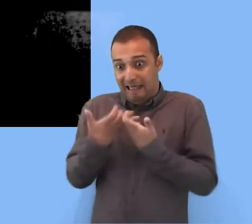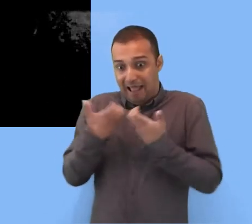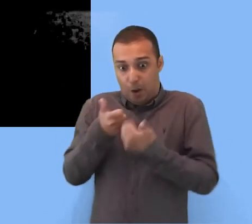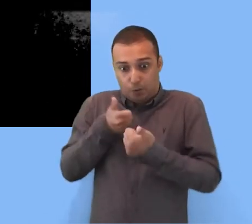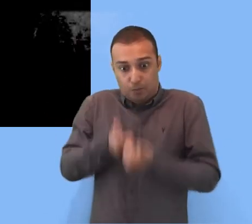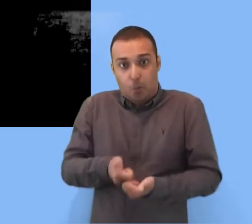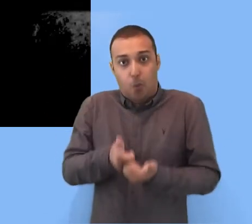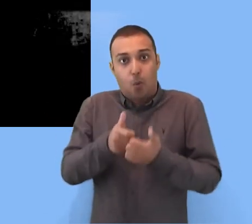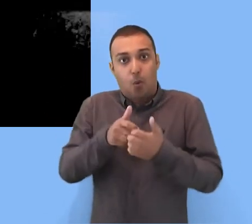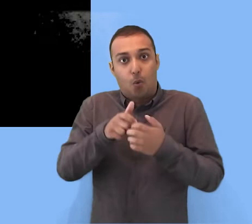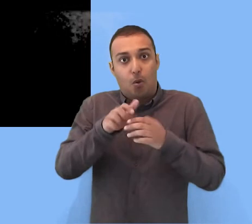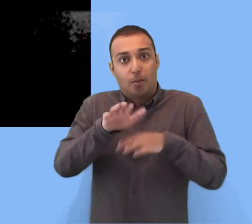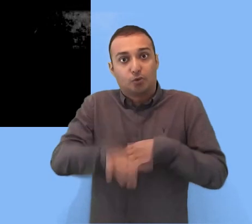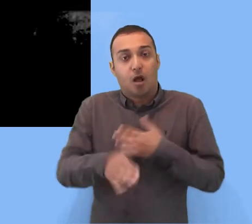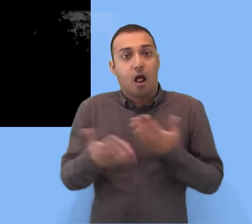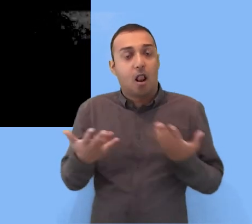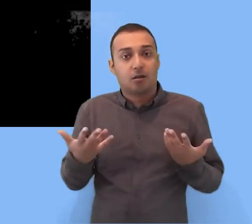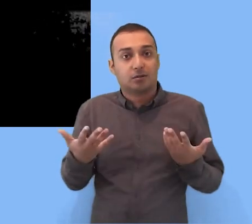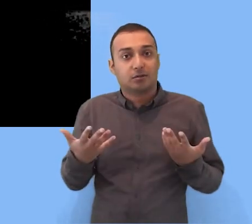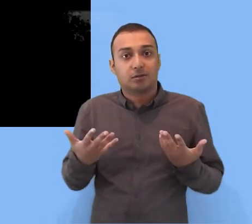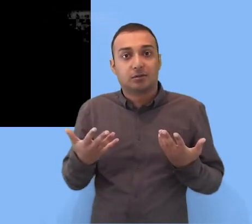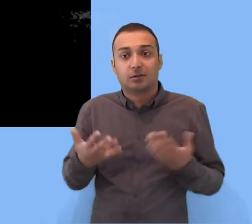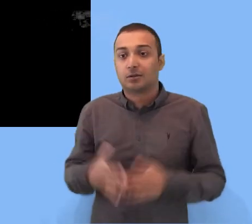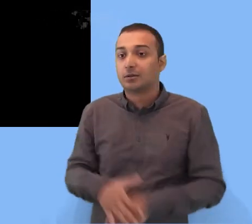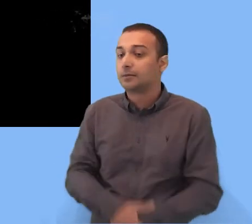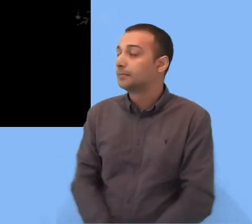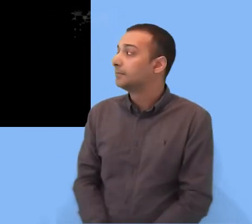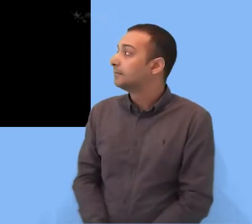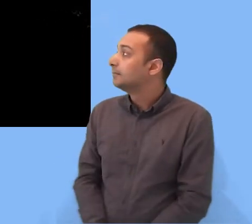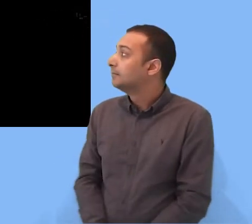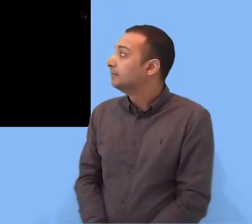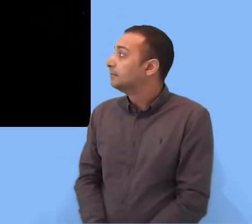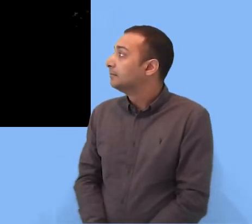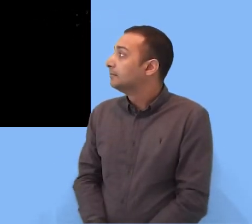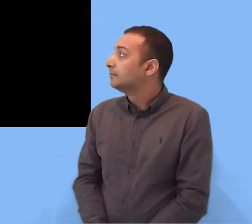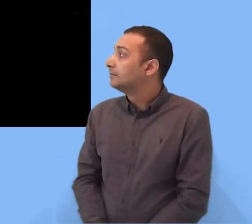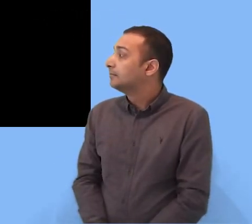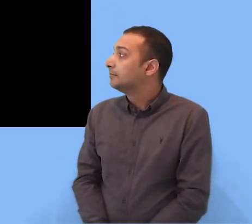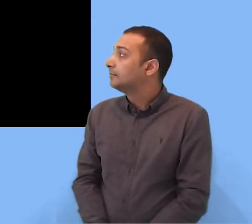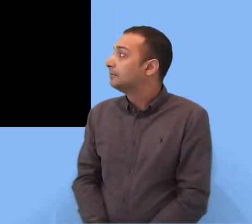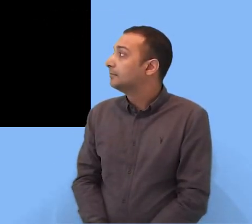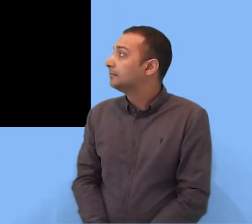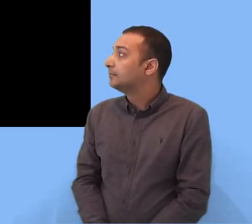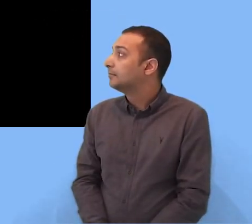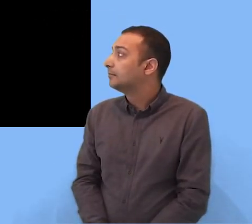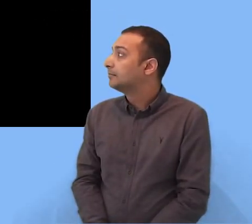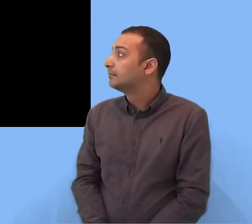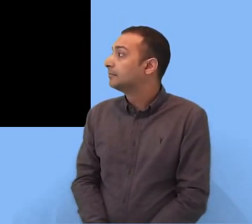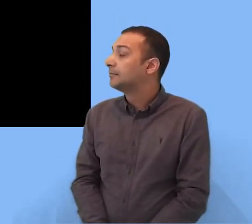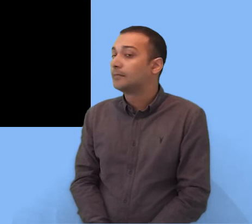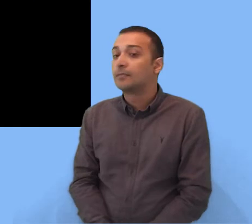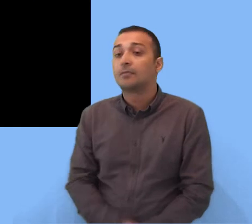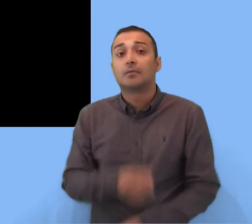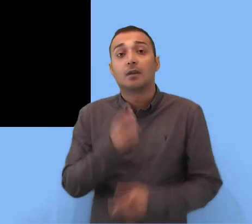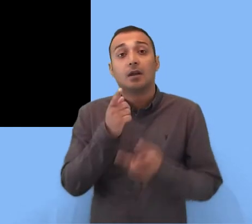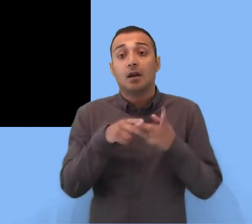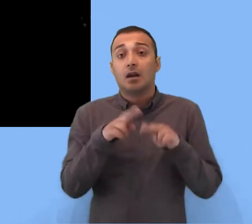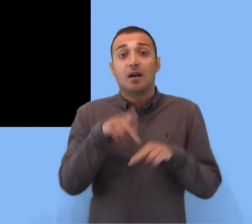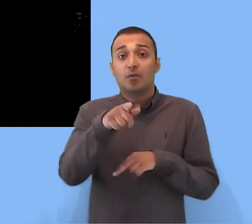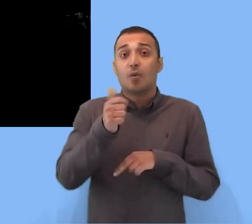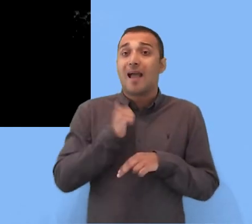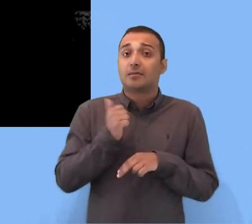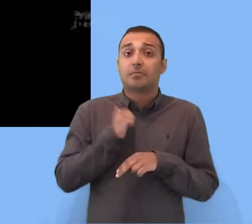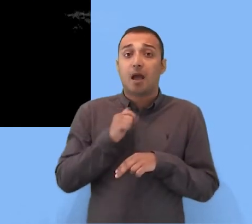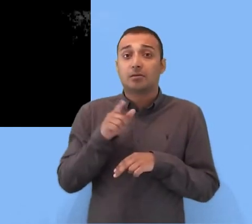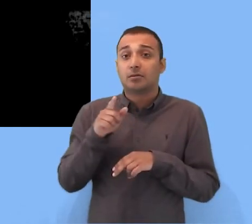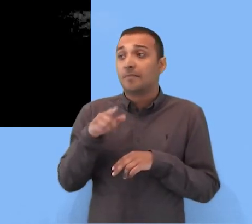what do you think? Yes, if you're expecting parents to know what a number line is or know what a fronted adverbial